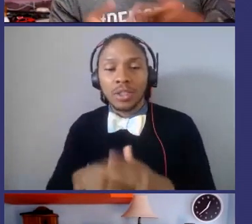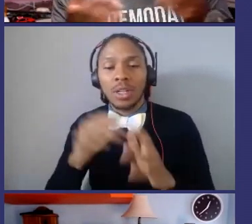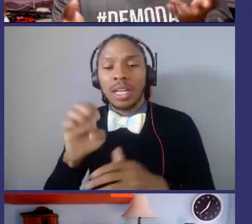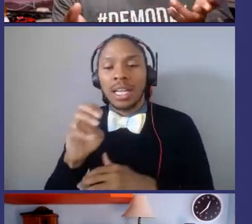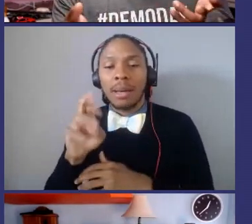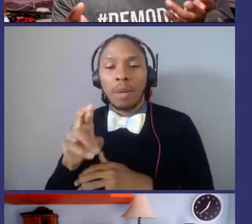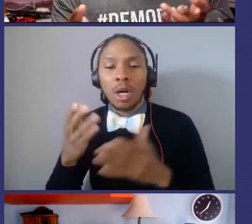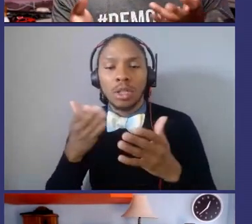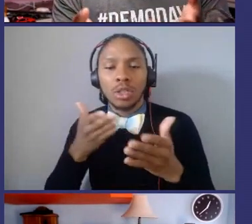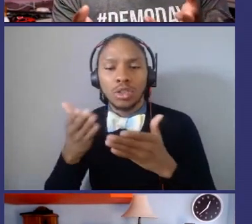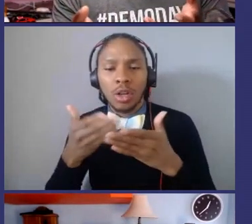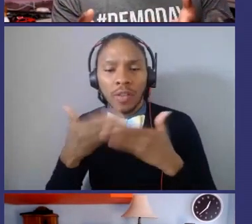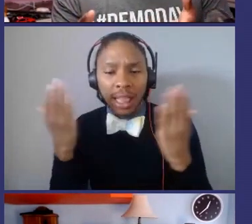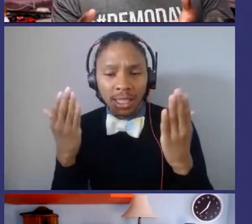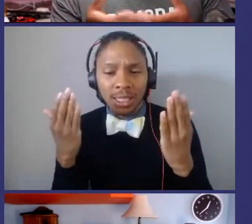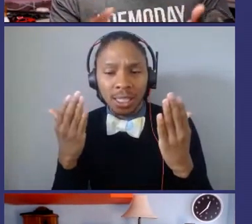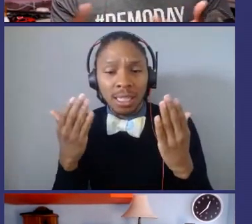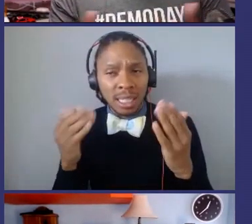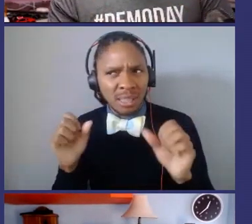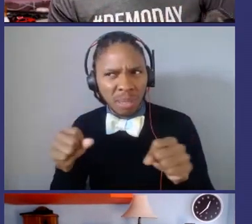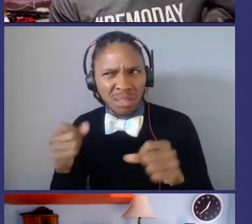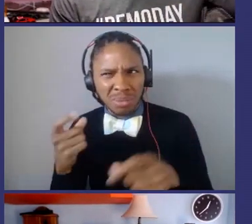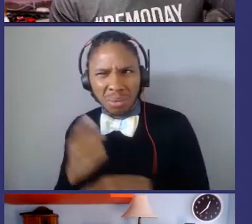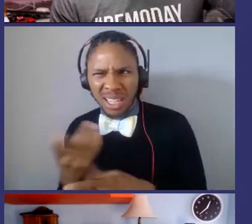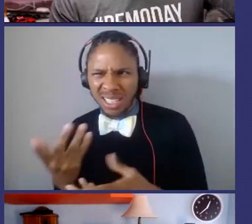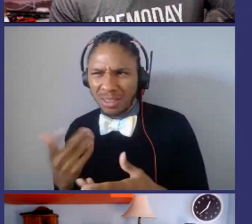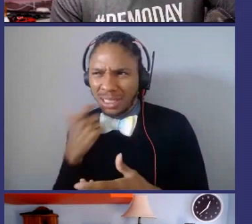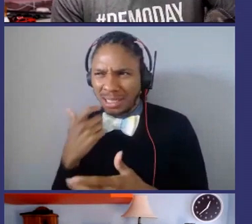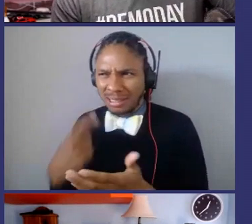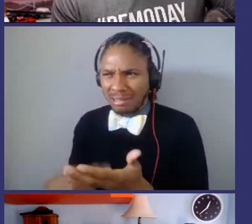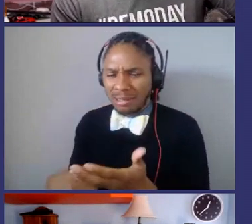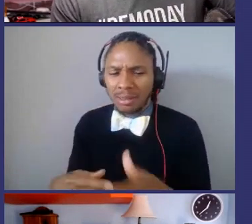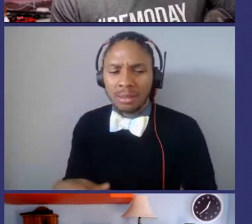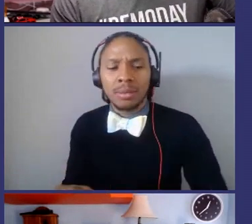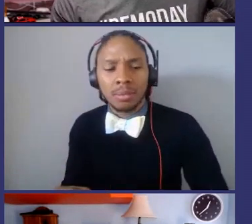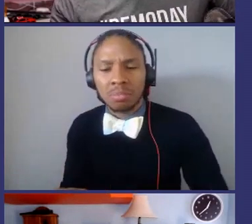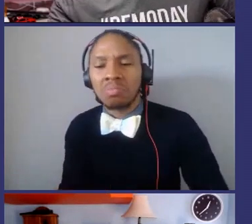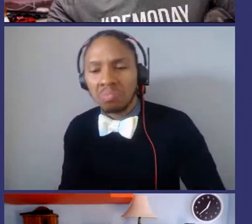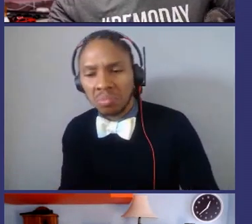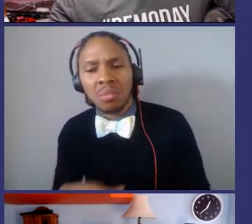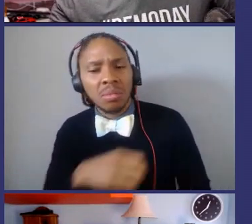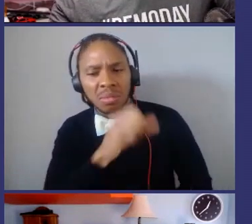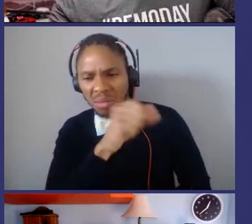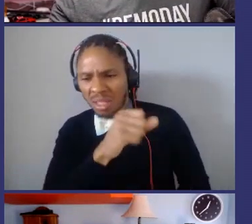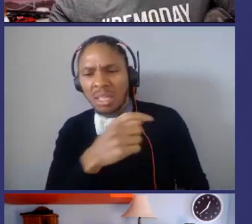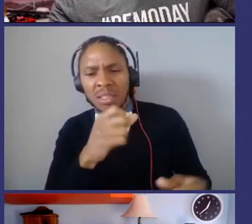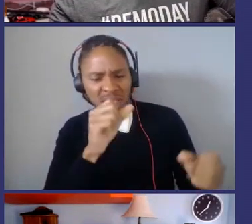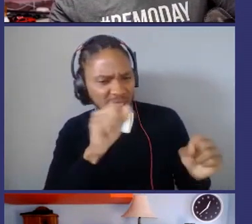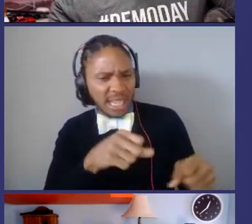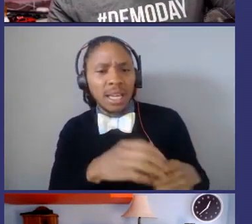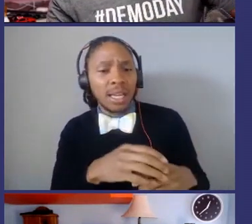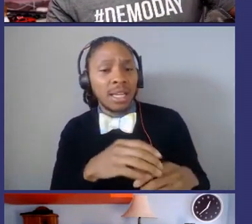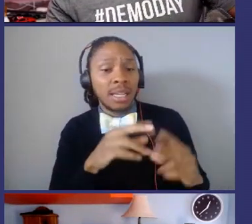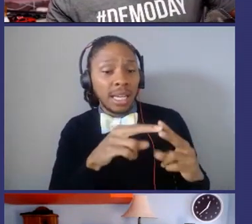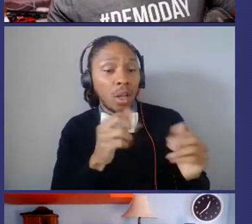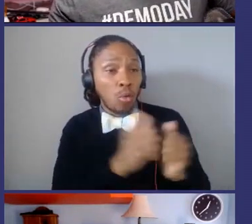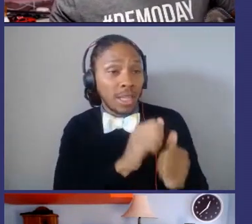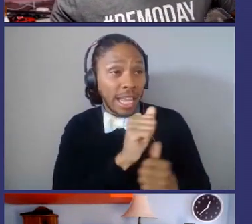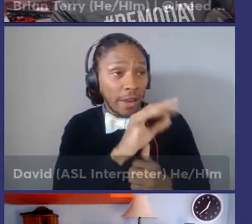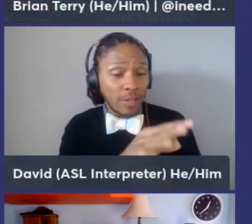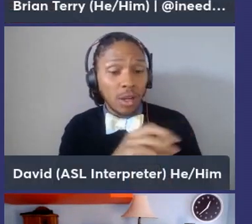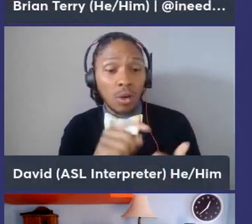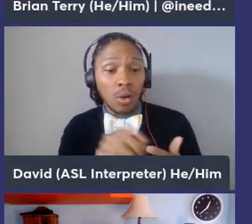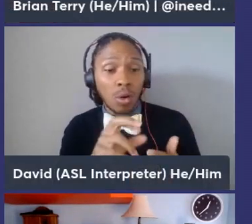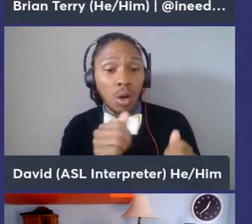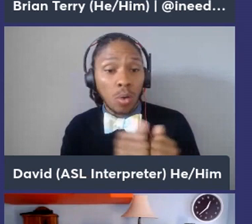serverless. That's possible, right? Because we just kind of touched on that a little bit. Right? Yep. Yeah, totally Right. possible, either with Airflow or without.